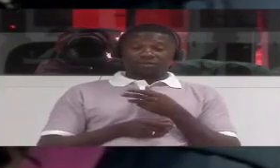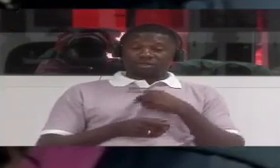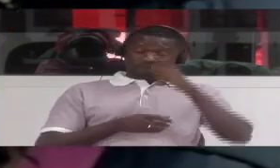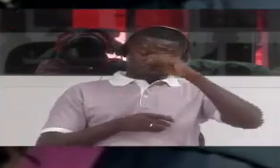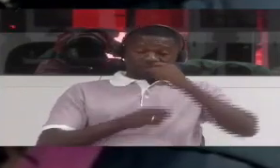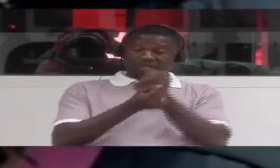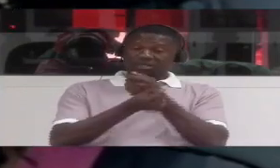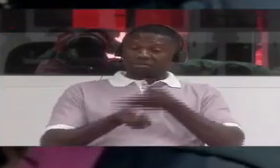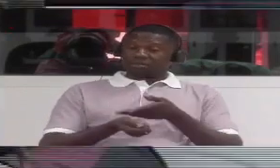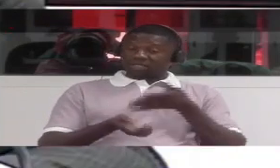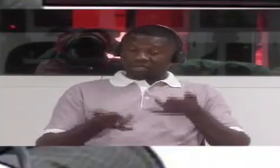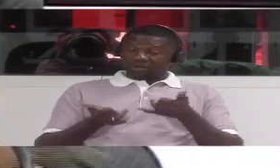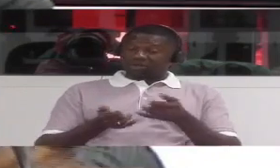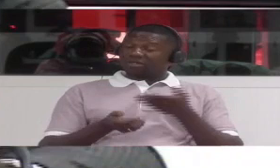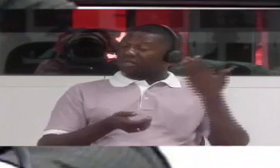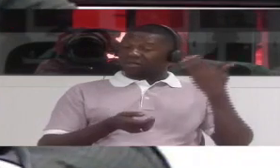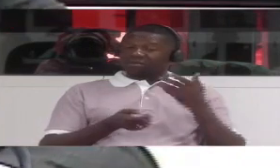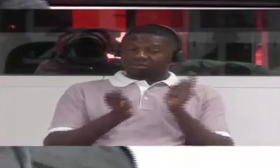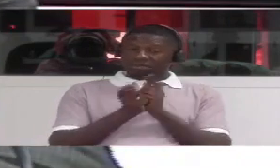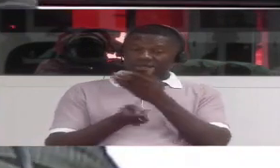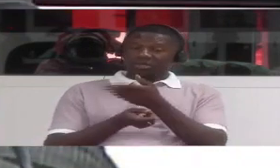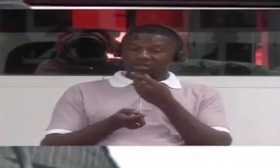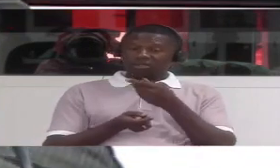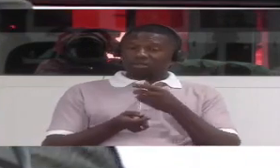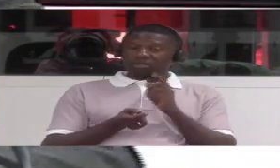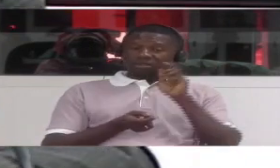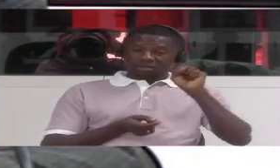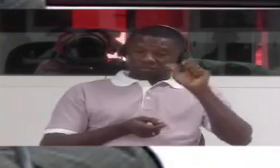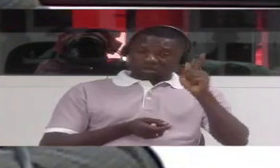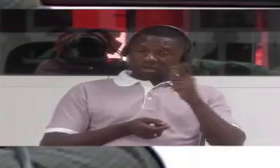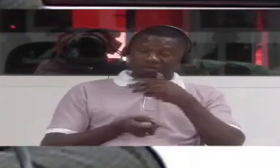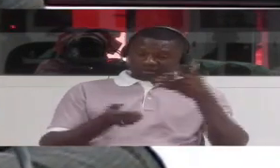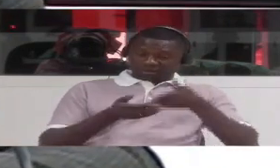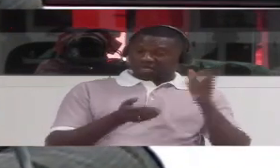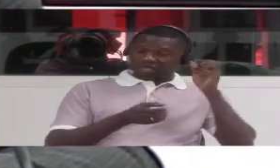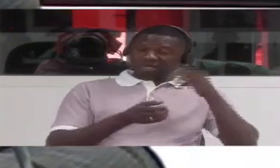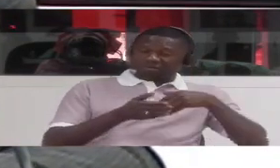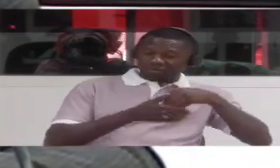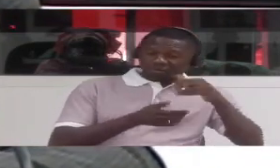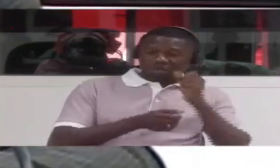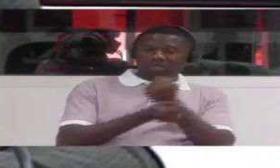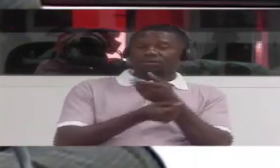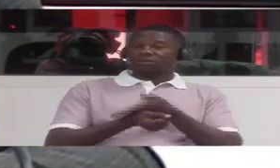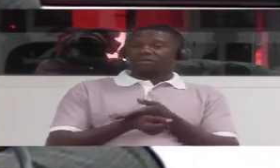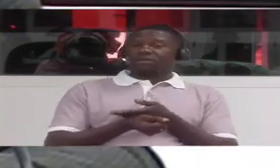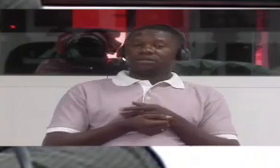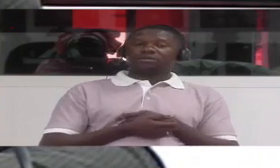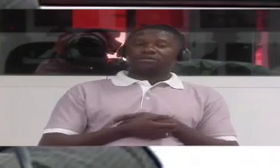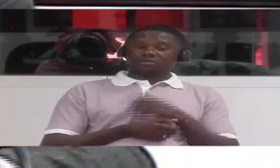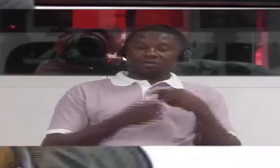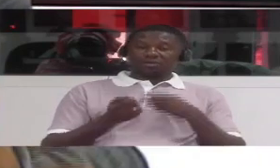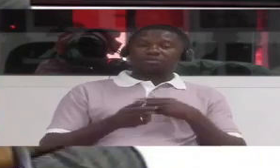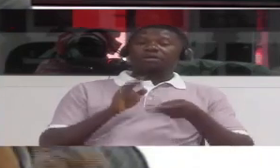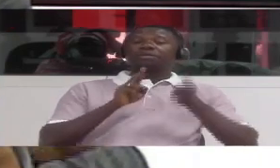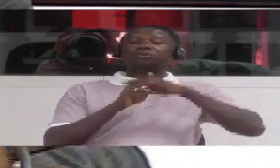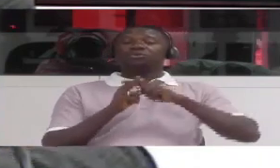because I was then working for the BBC. I told them that I've been arrested. I'm at the police station at the time. I couldn't